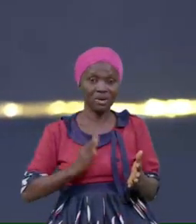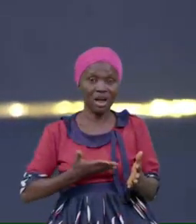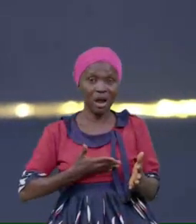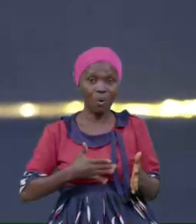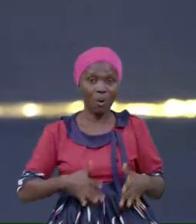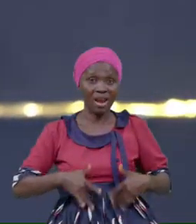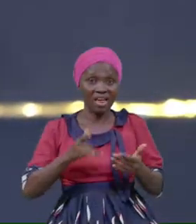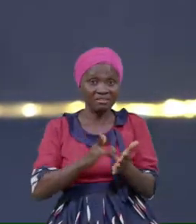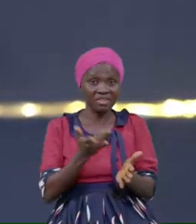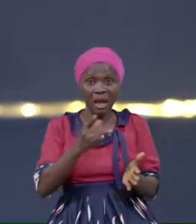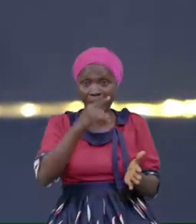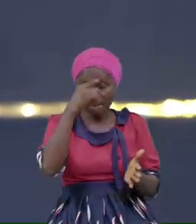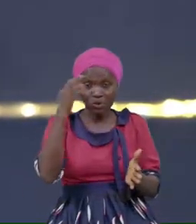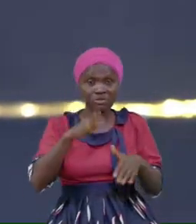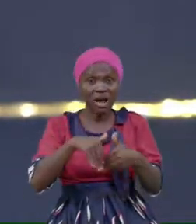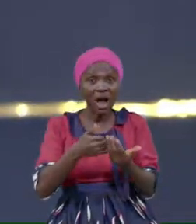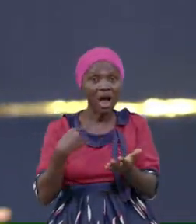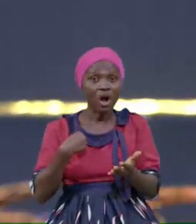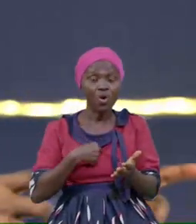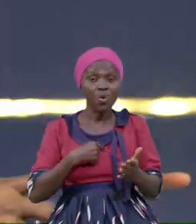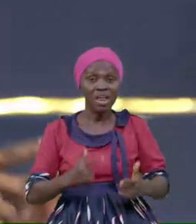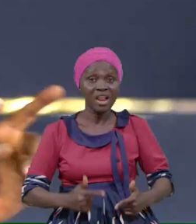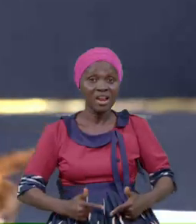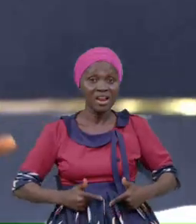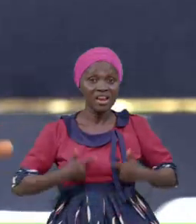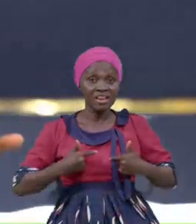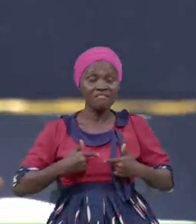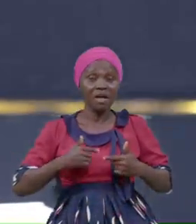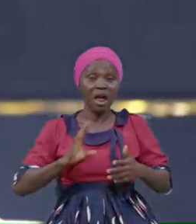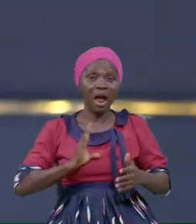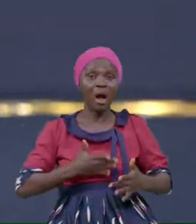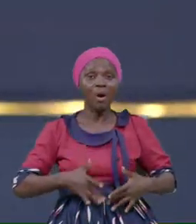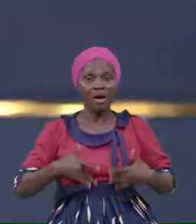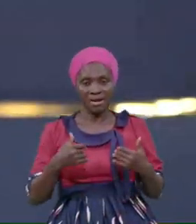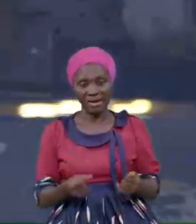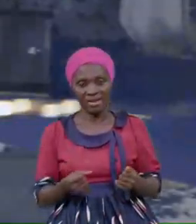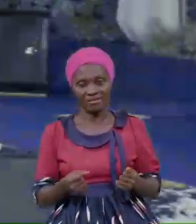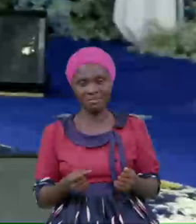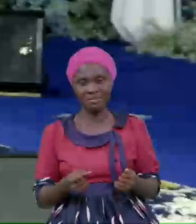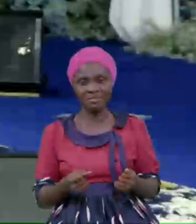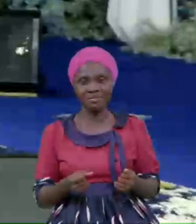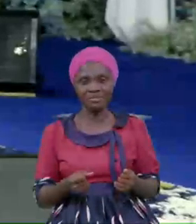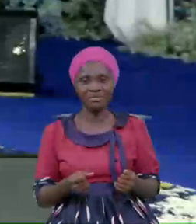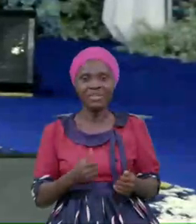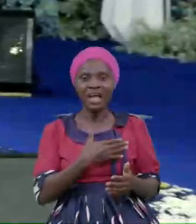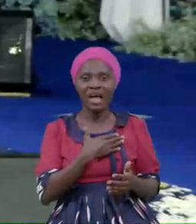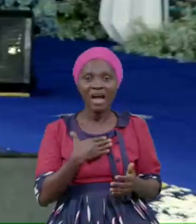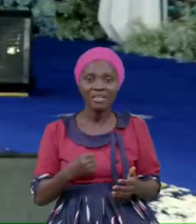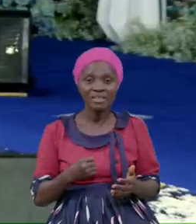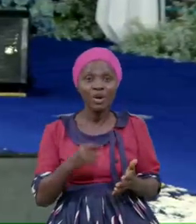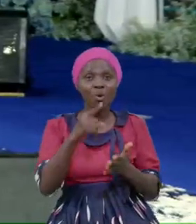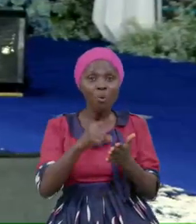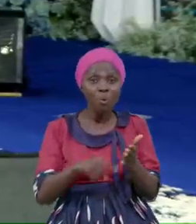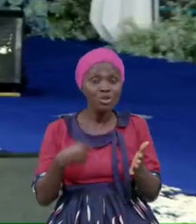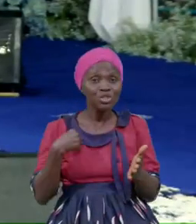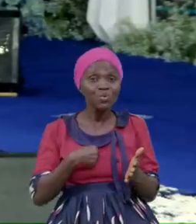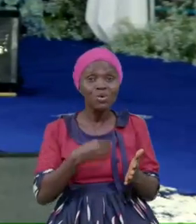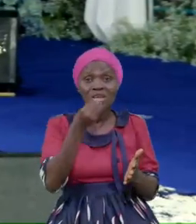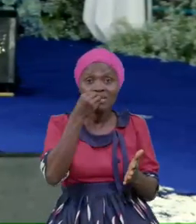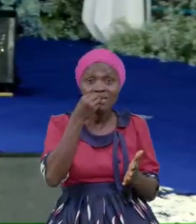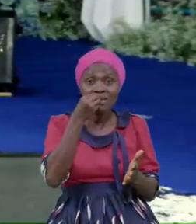that. It's our blood. It's our lifestyle. And what we eat eats us